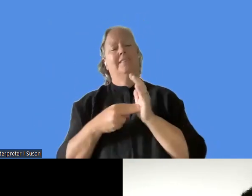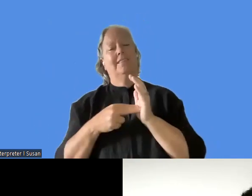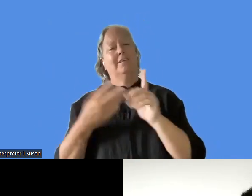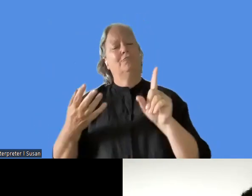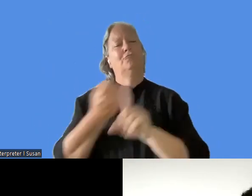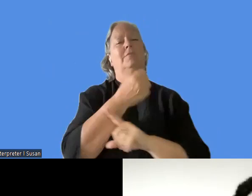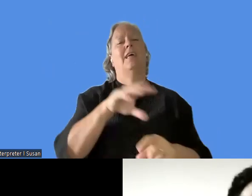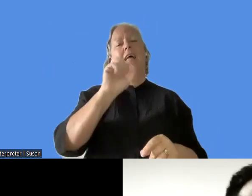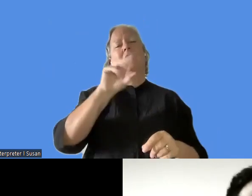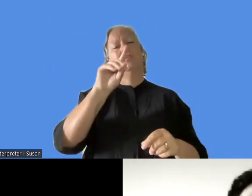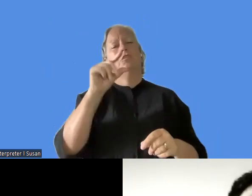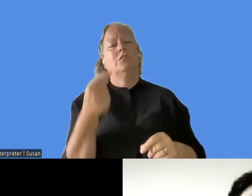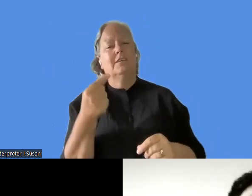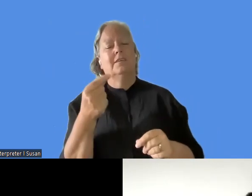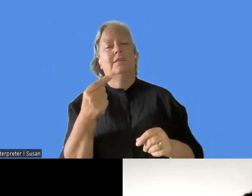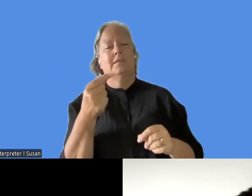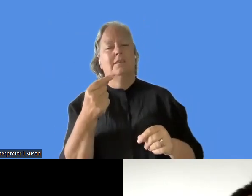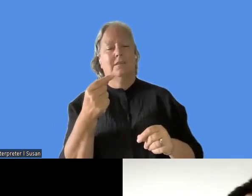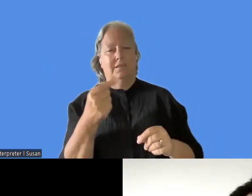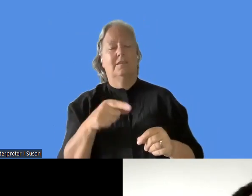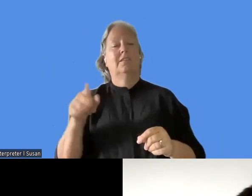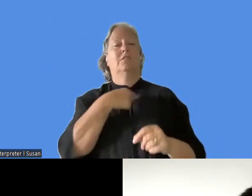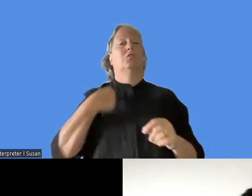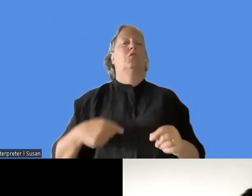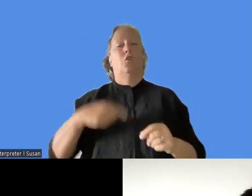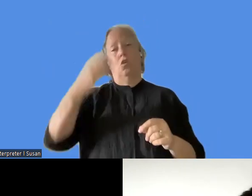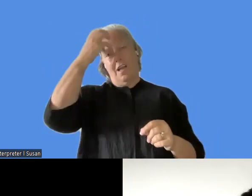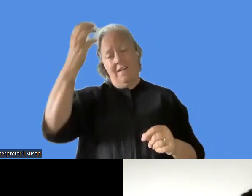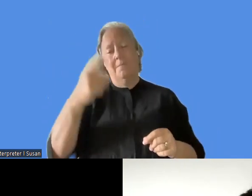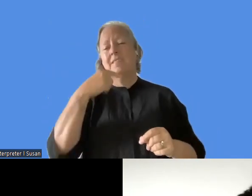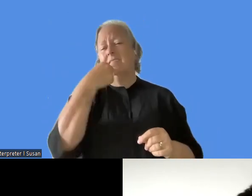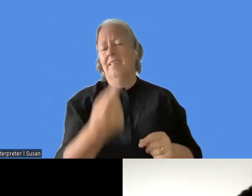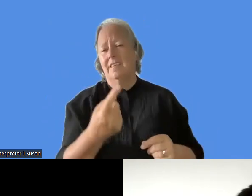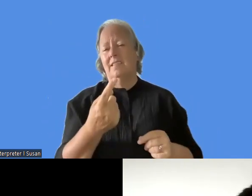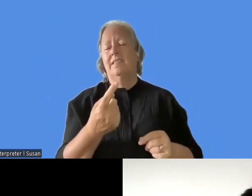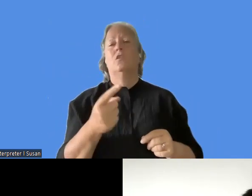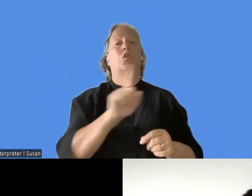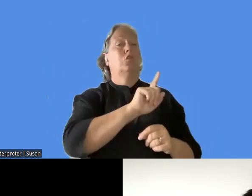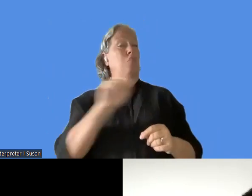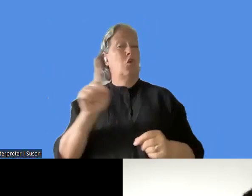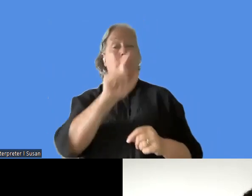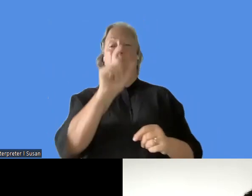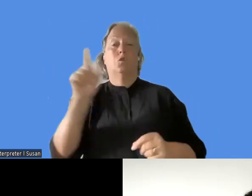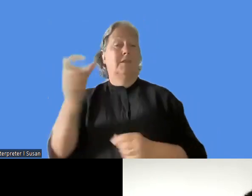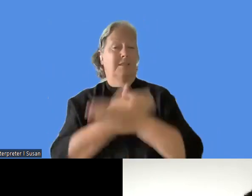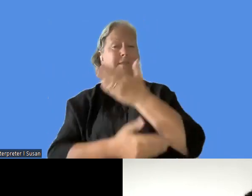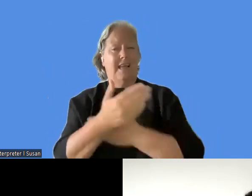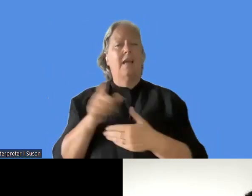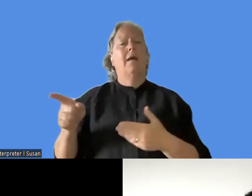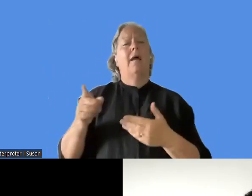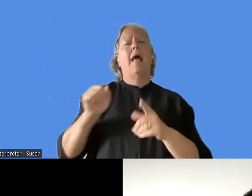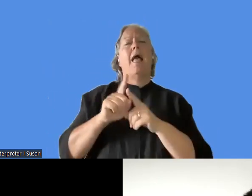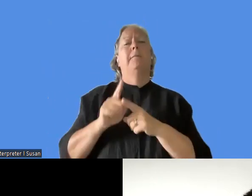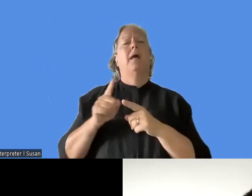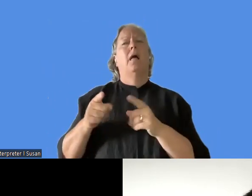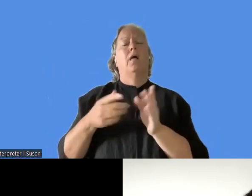a moderately prosperous society, the Chinese government has made it clear that no one with disability should be left behind. This is